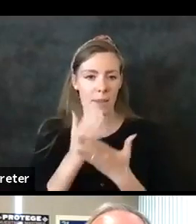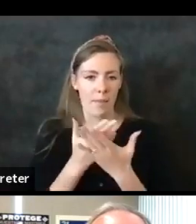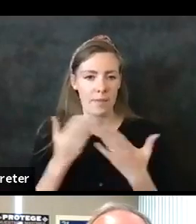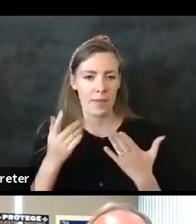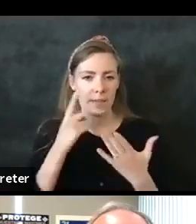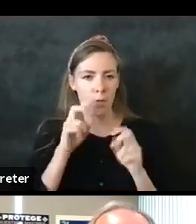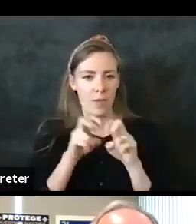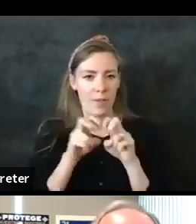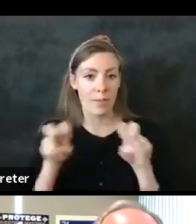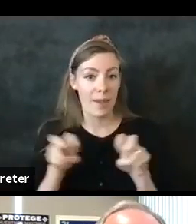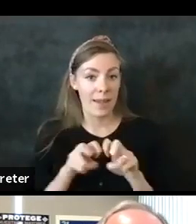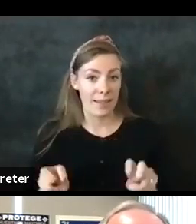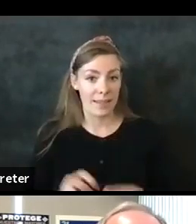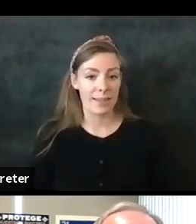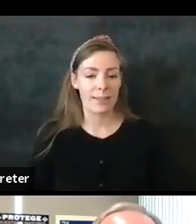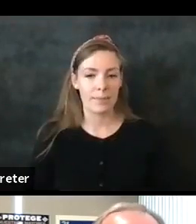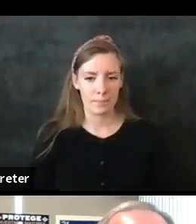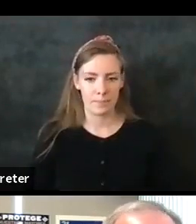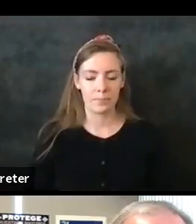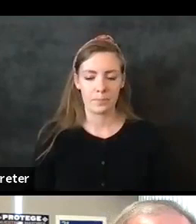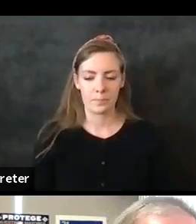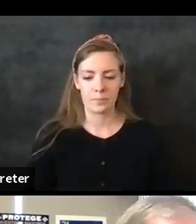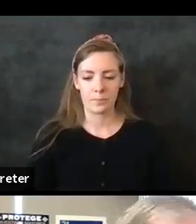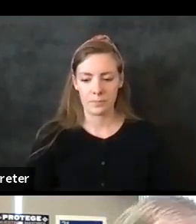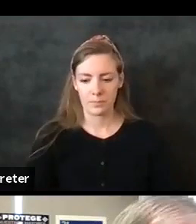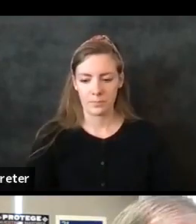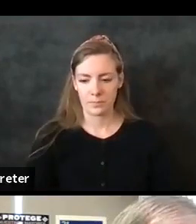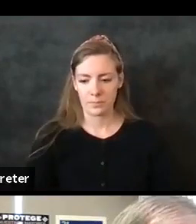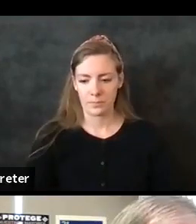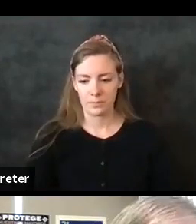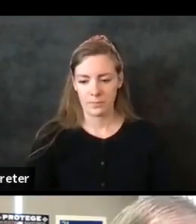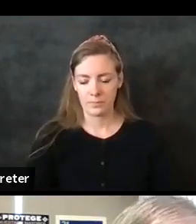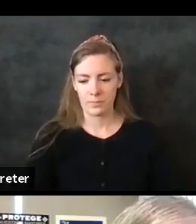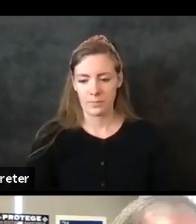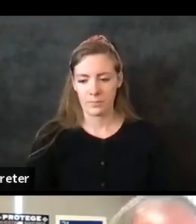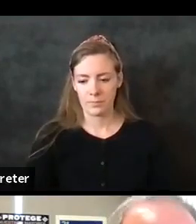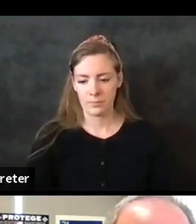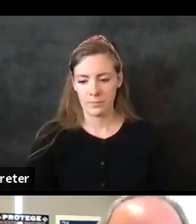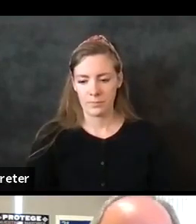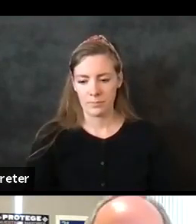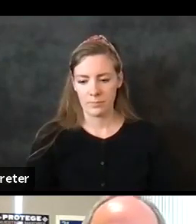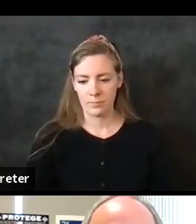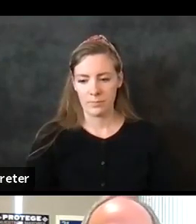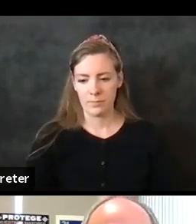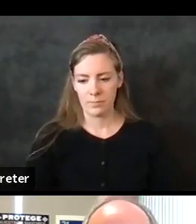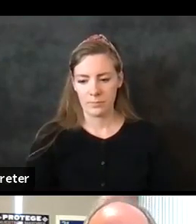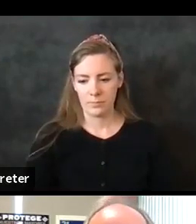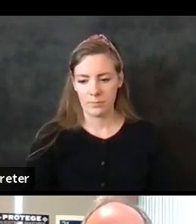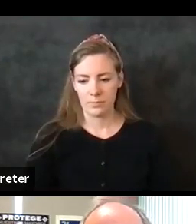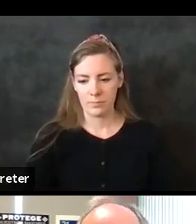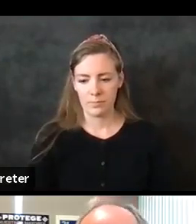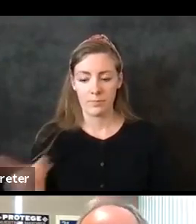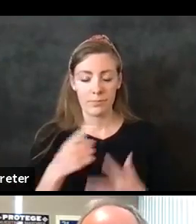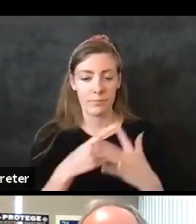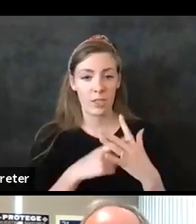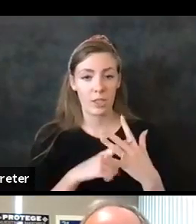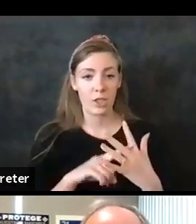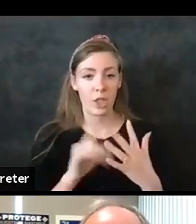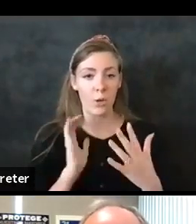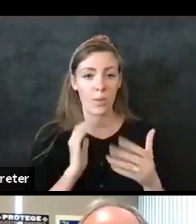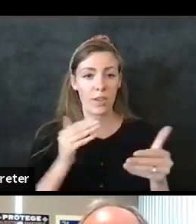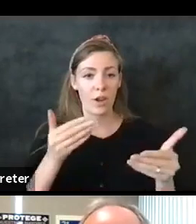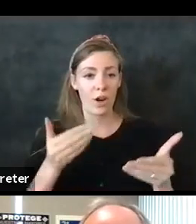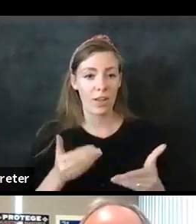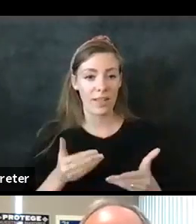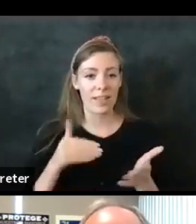And I'm going to start with our guest, Dr. Ari Hoffman from Kaiser, a